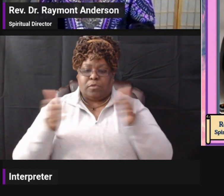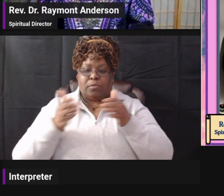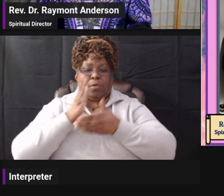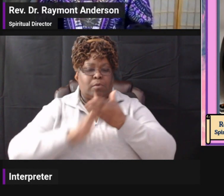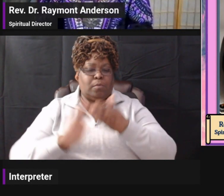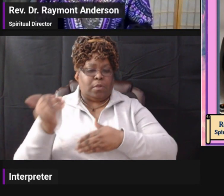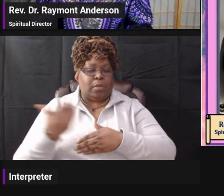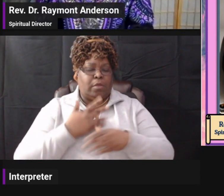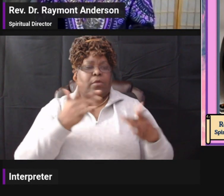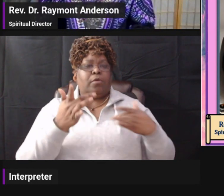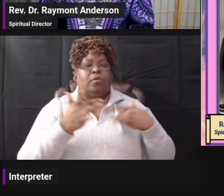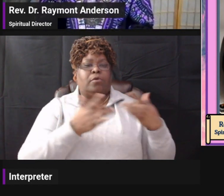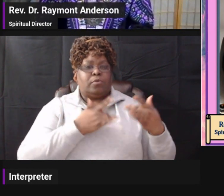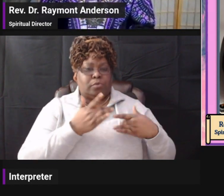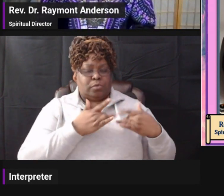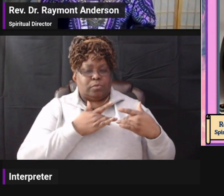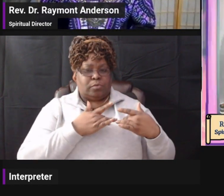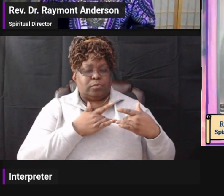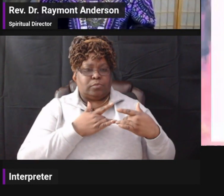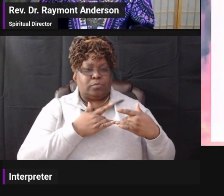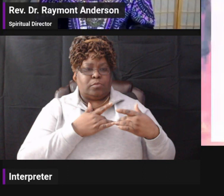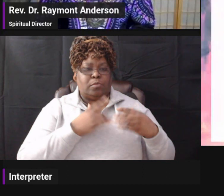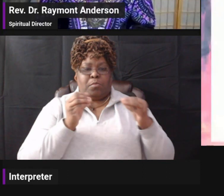Discomfort is the least of our concerns.